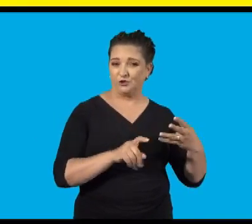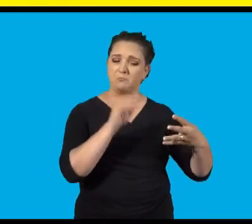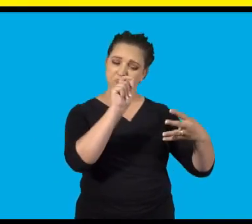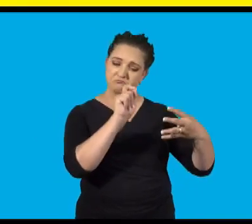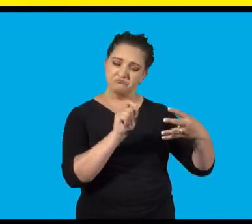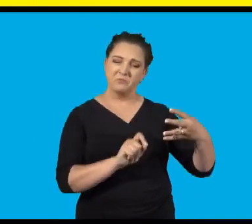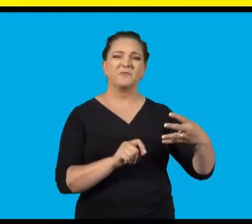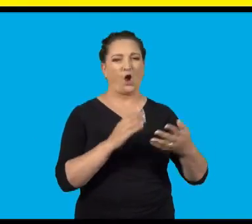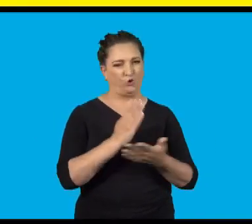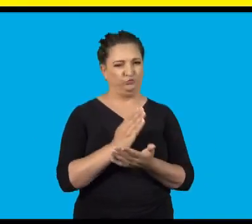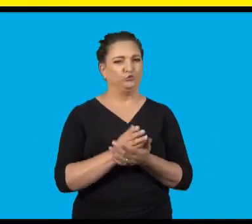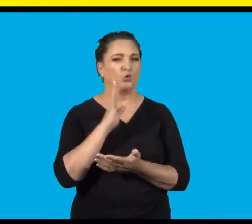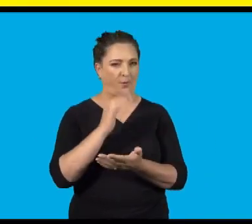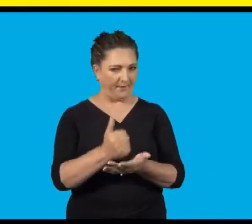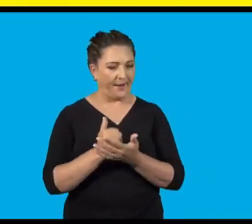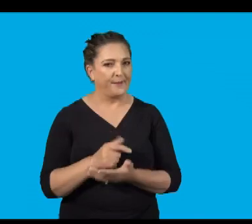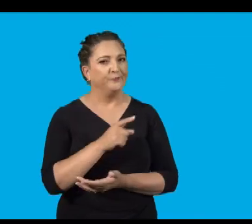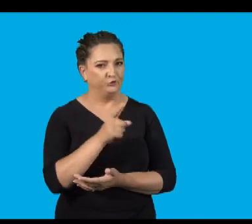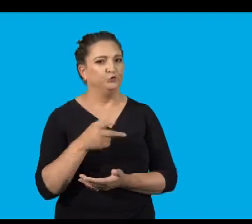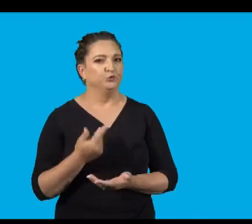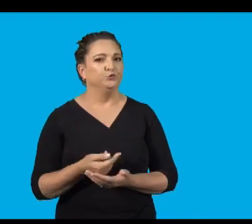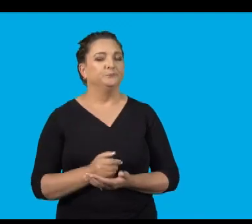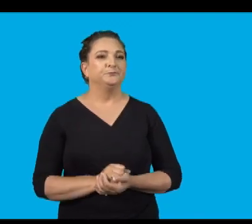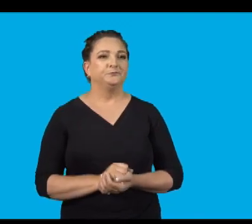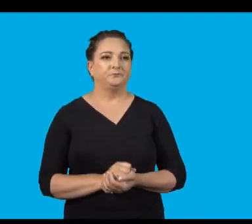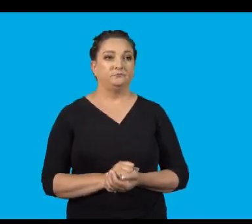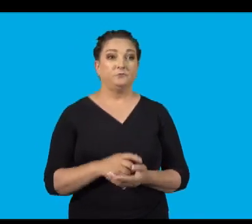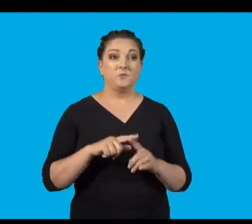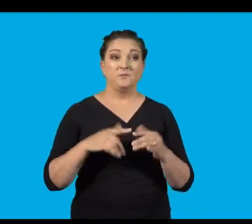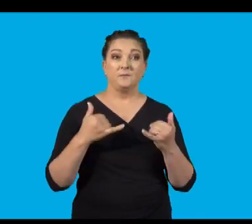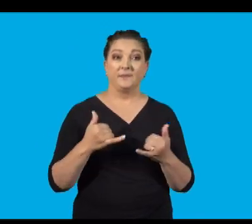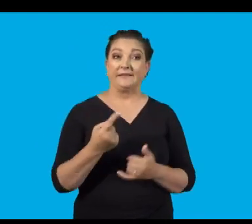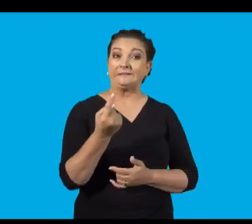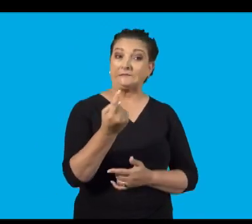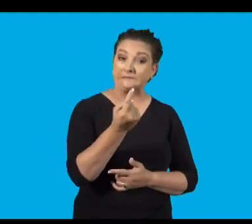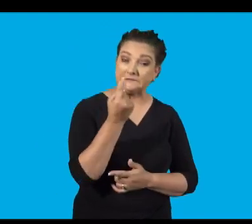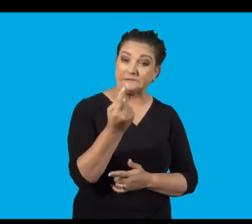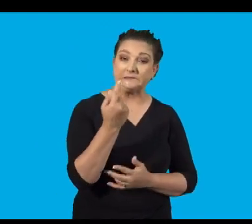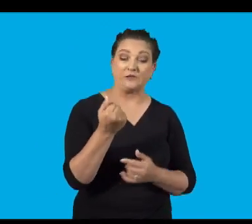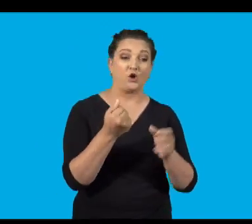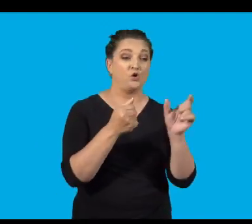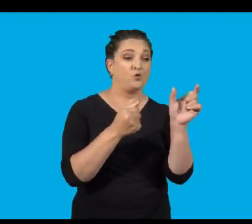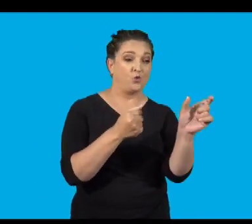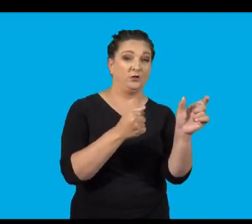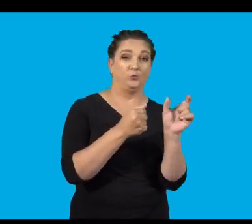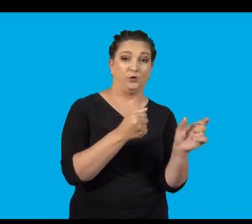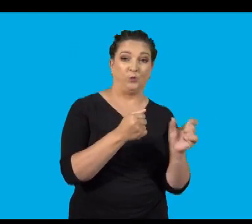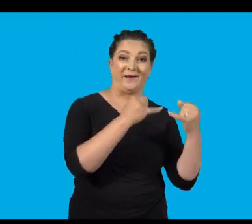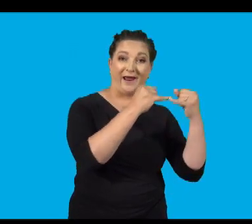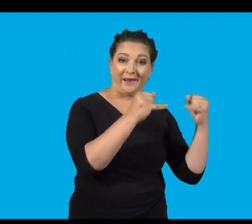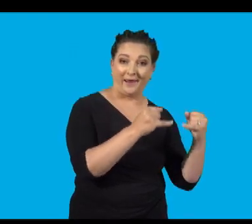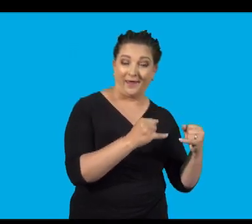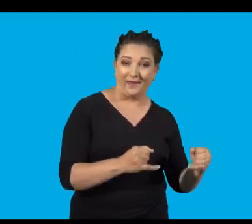these questions are going to be really handy when you need to revise your punctuation marks. Give the singular form for